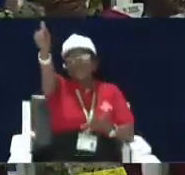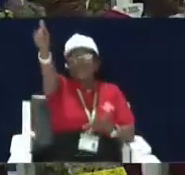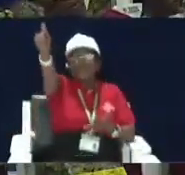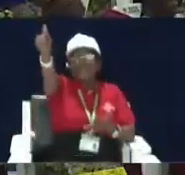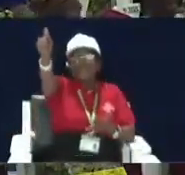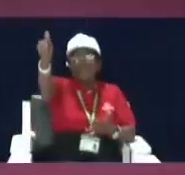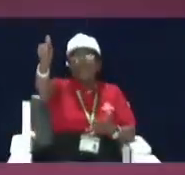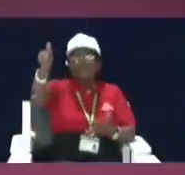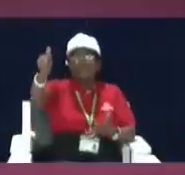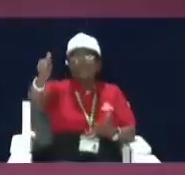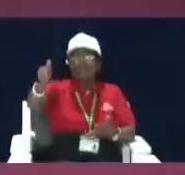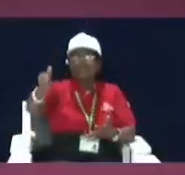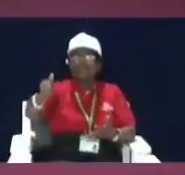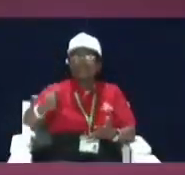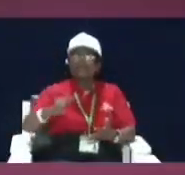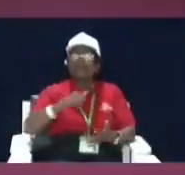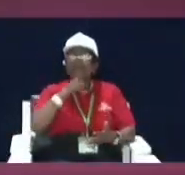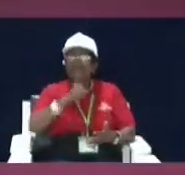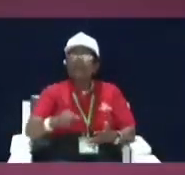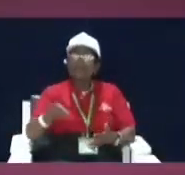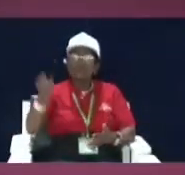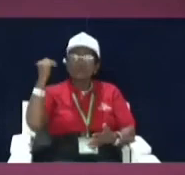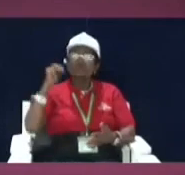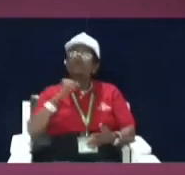But Samuel wasn't an ordinary prophet.